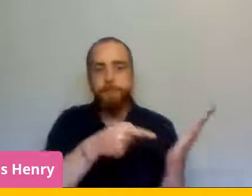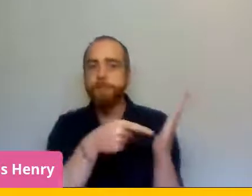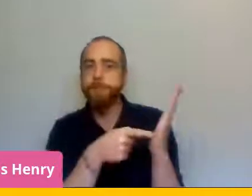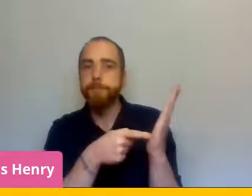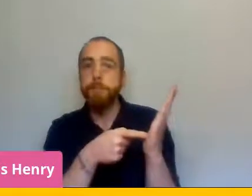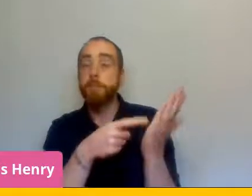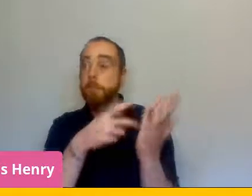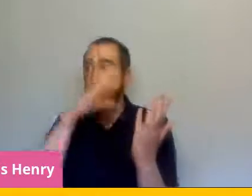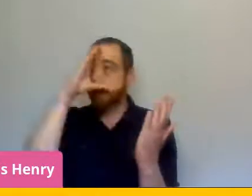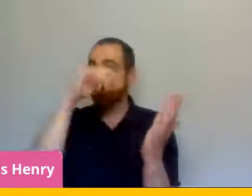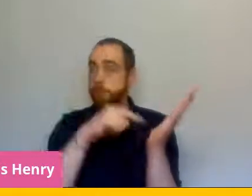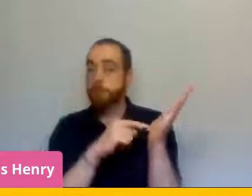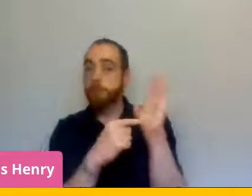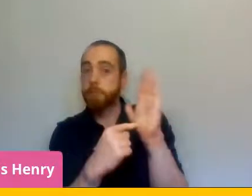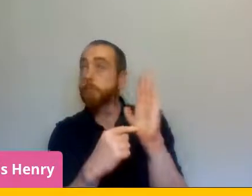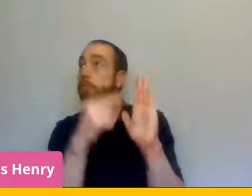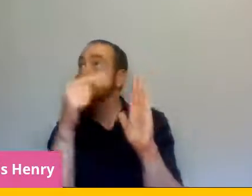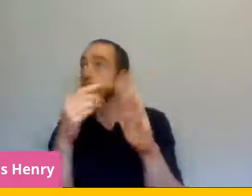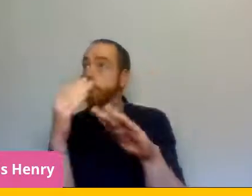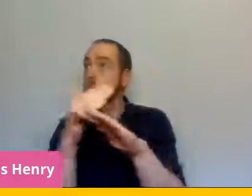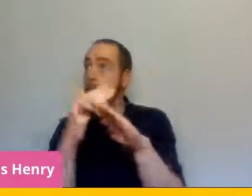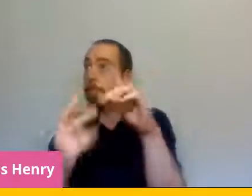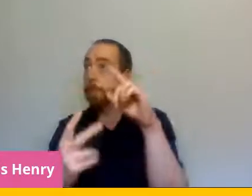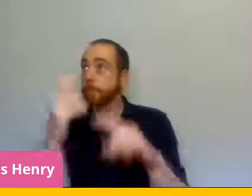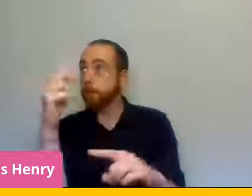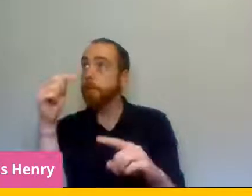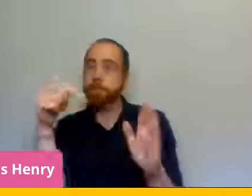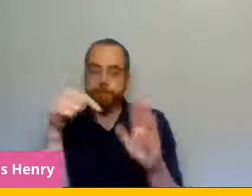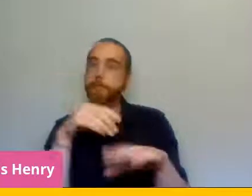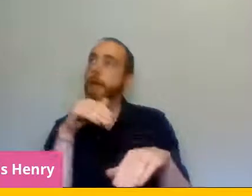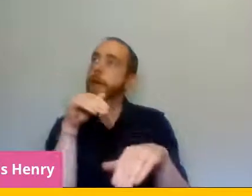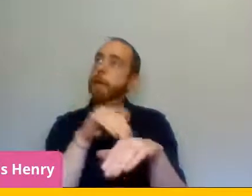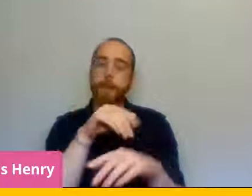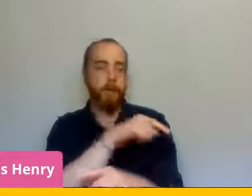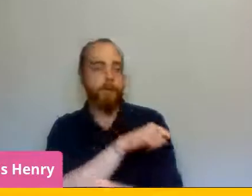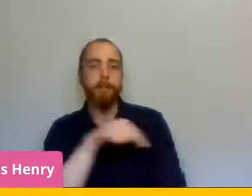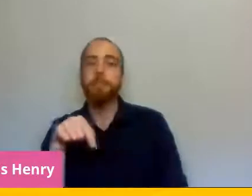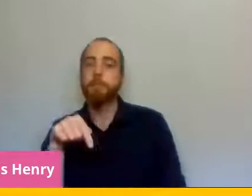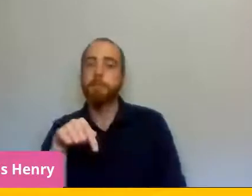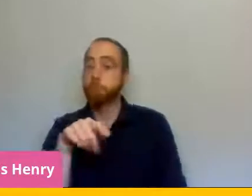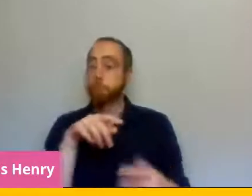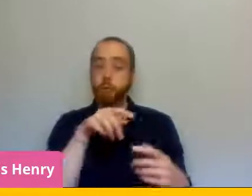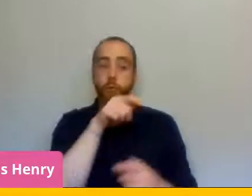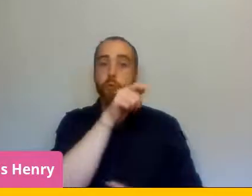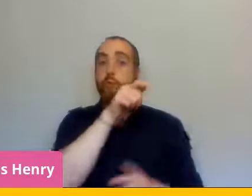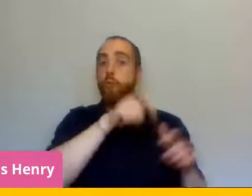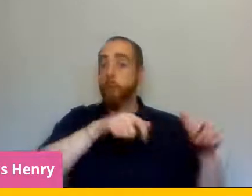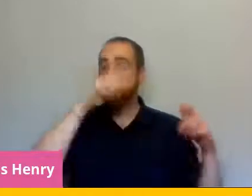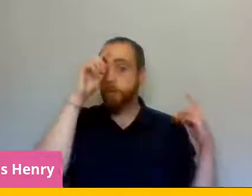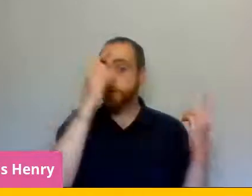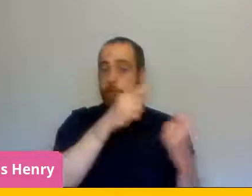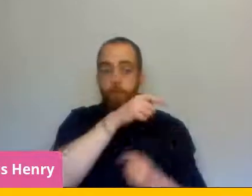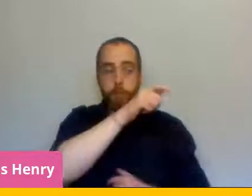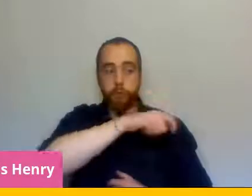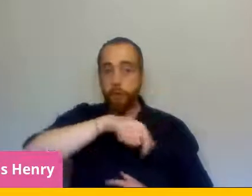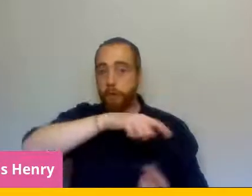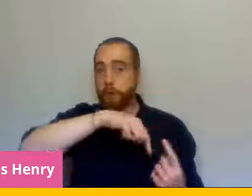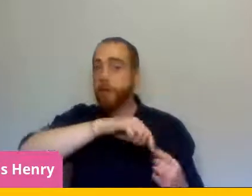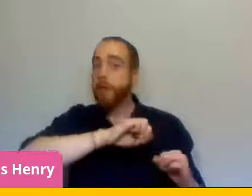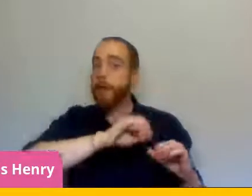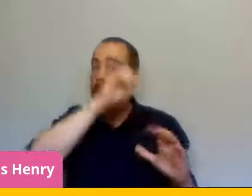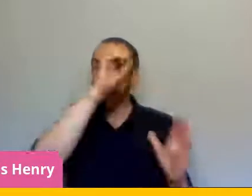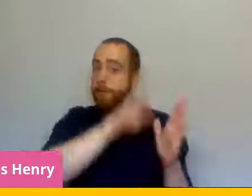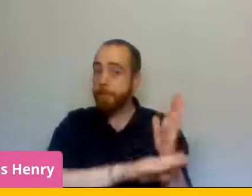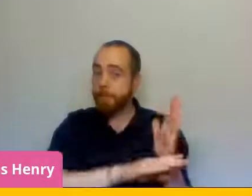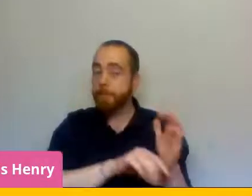these jobs, this will be the impact. This will be the impact on the students. This will be the impact on the student experience. This will be